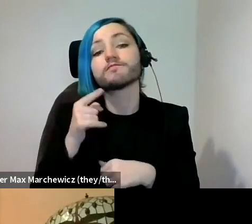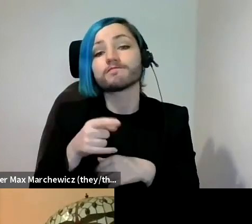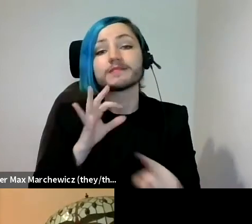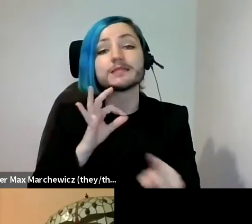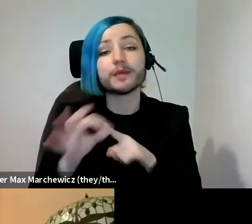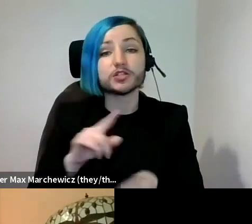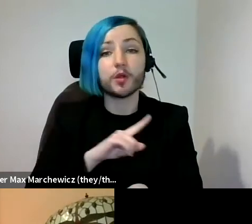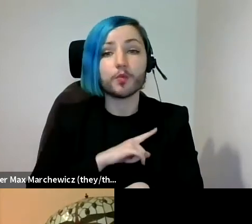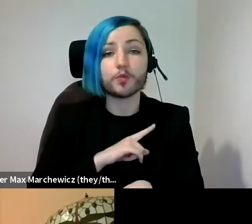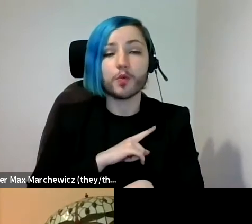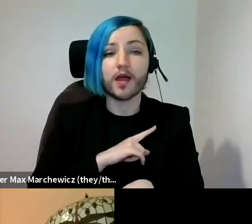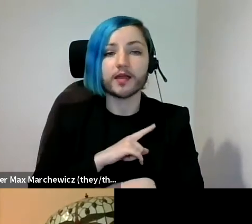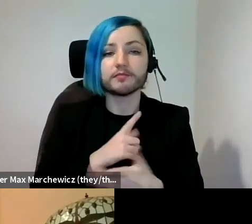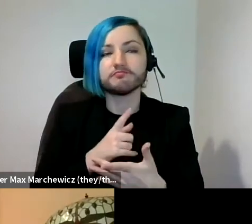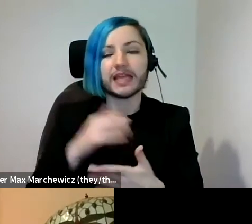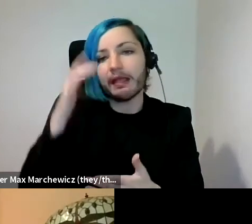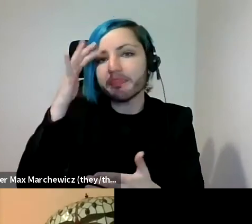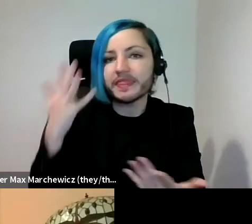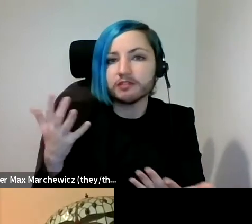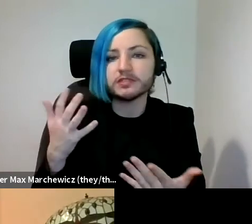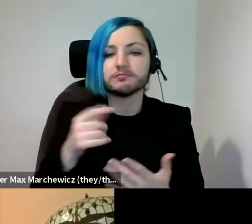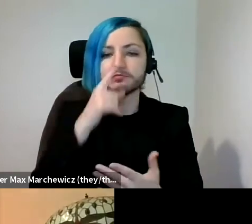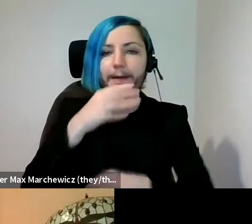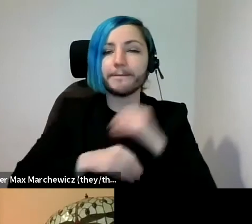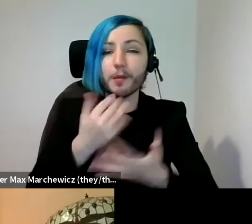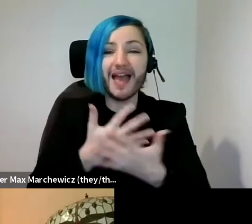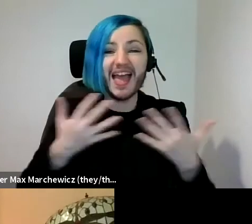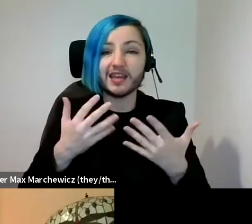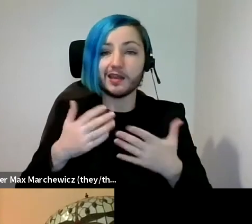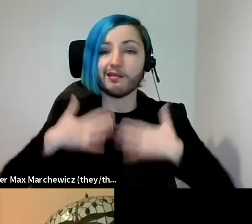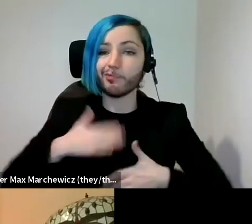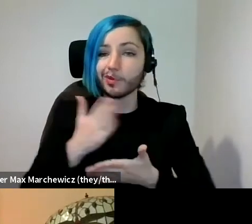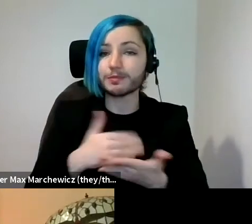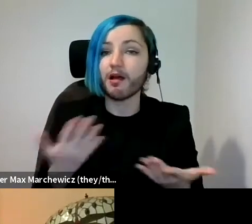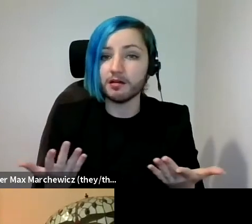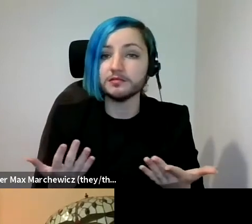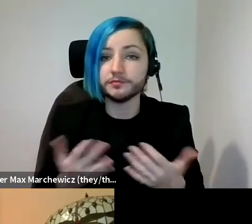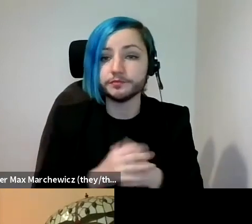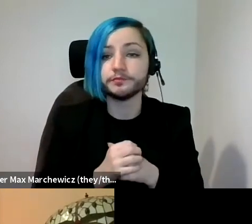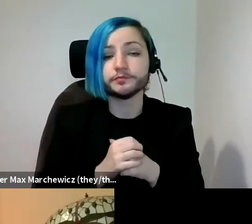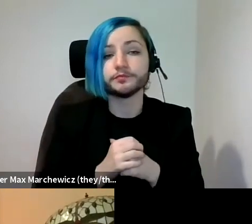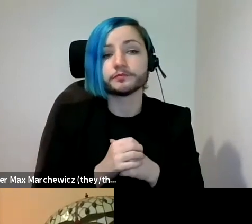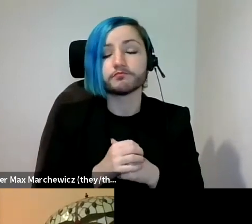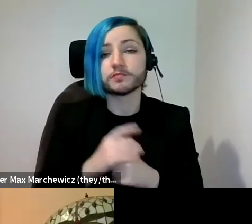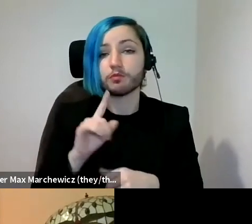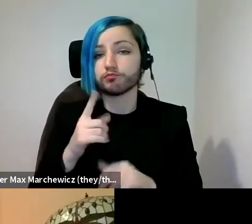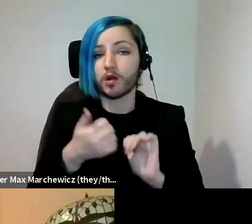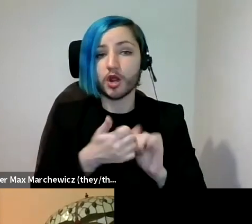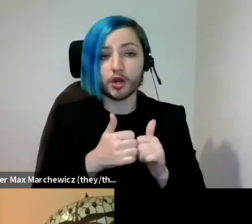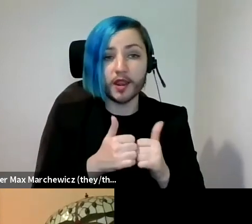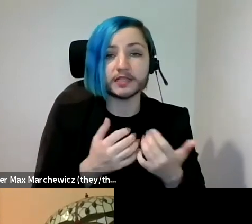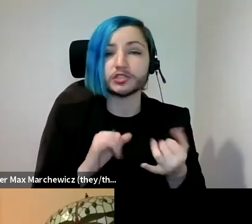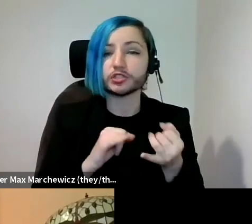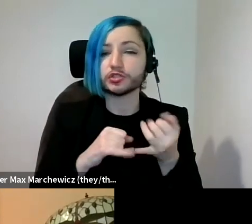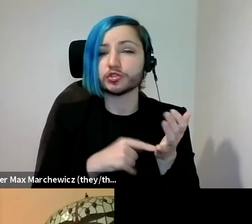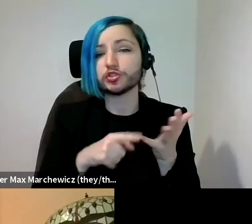they can, in principle, turn into any cell in the body. And so one of my colleagues, Stuart Reid, has been working